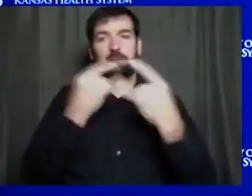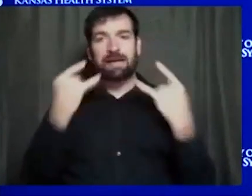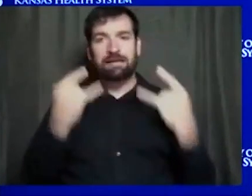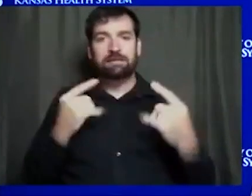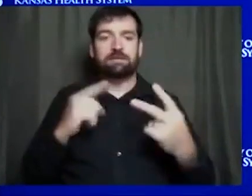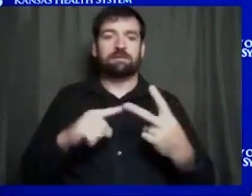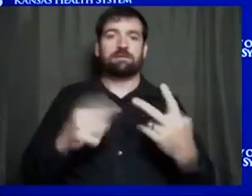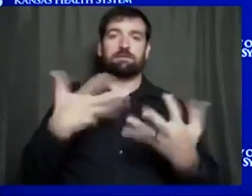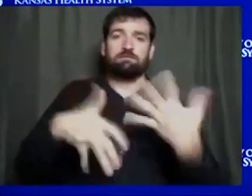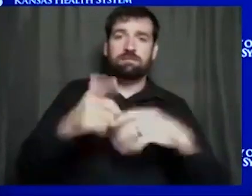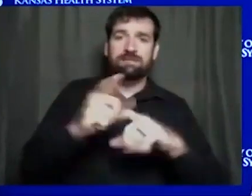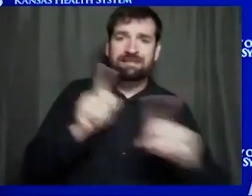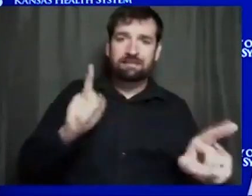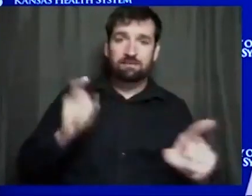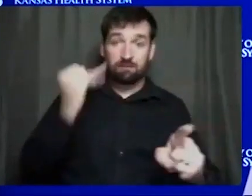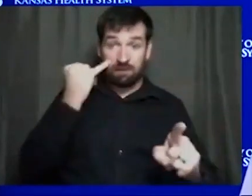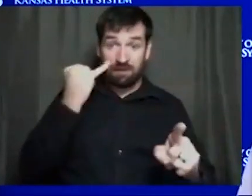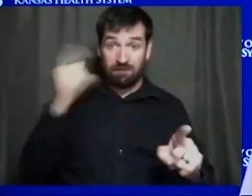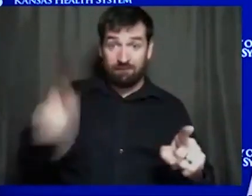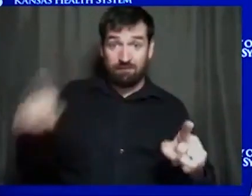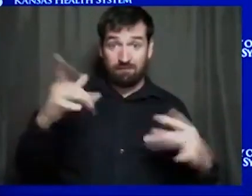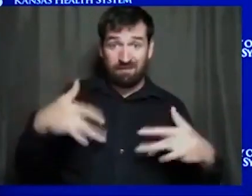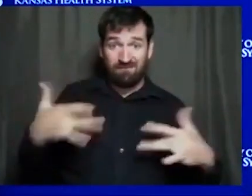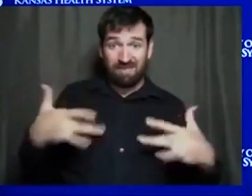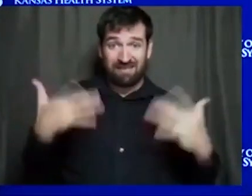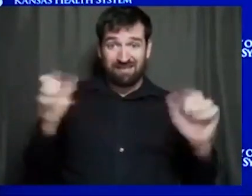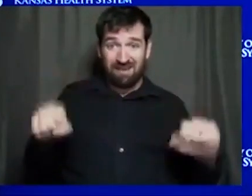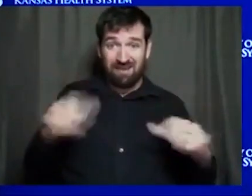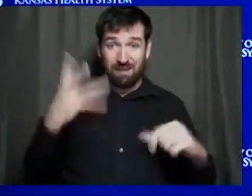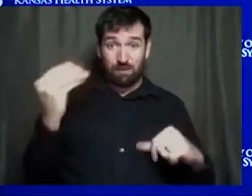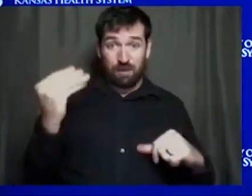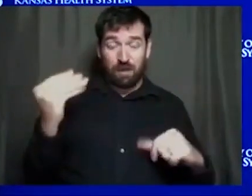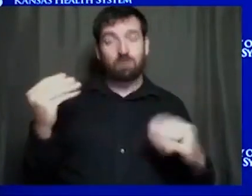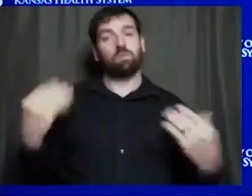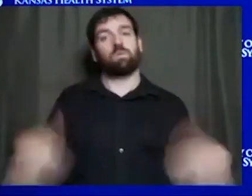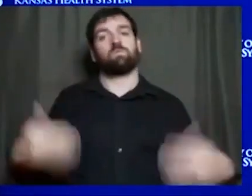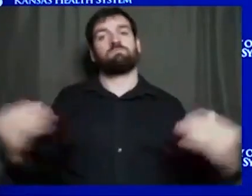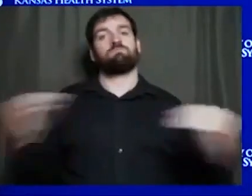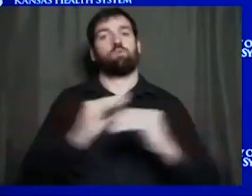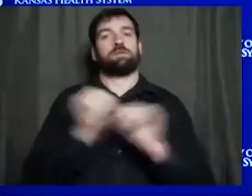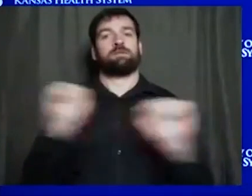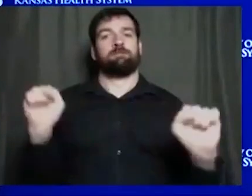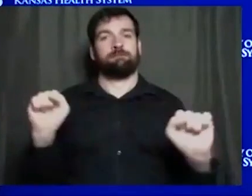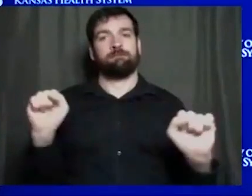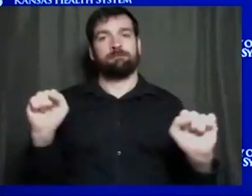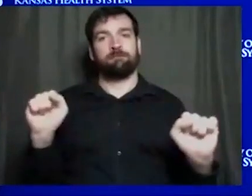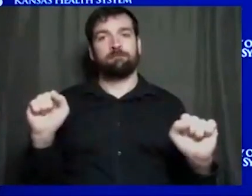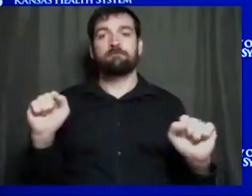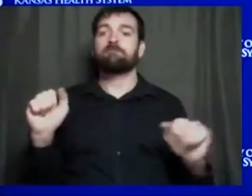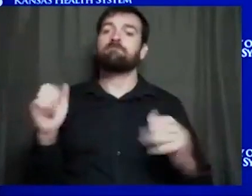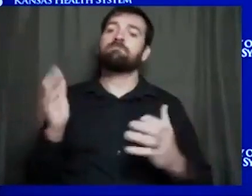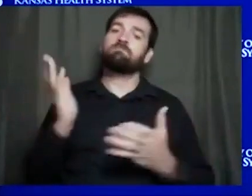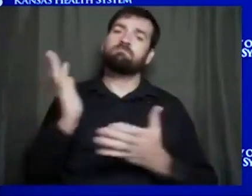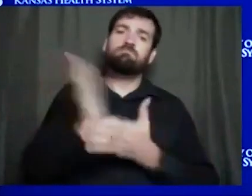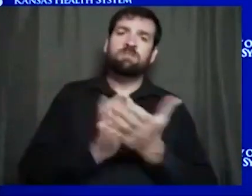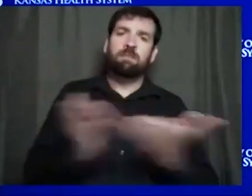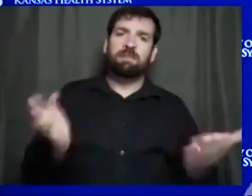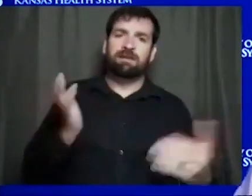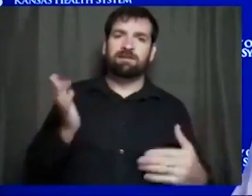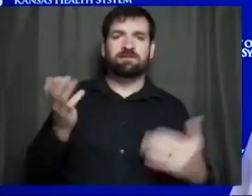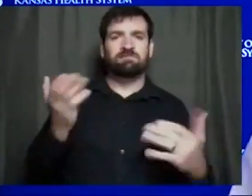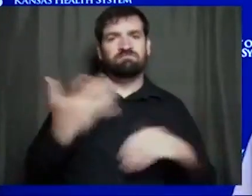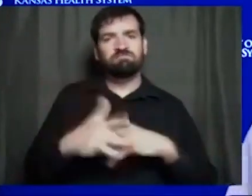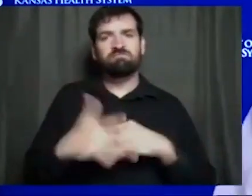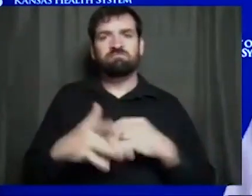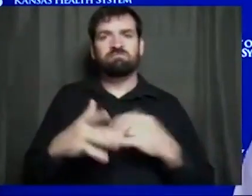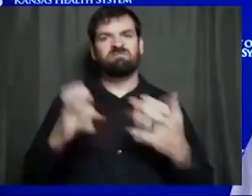some of these events can be outdoors, certainly much safer than doing them indoors. So I think there are things there, and it's really difficult to pin down.